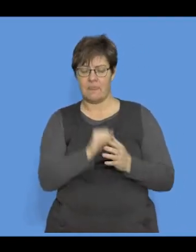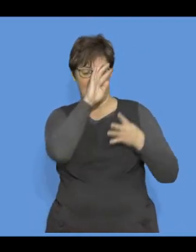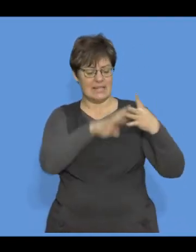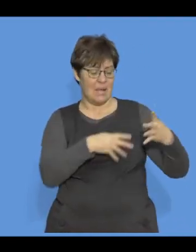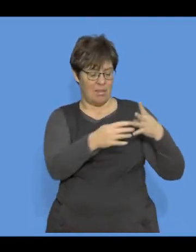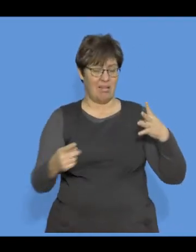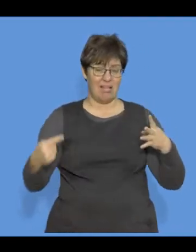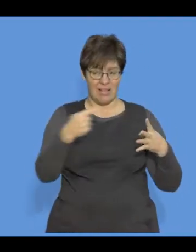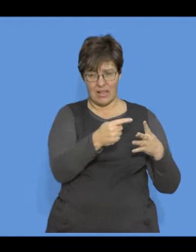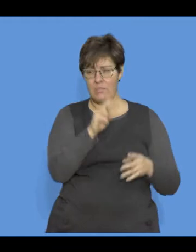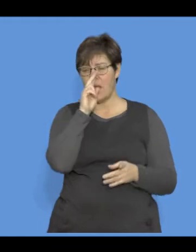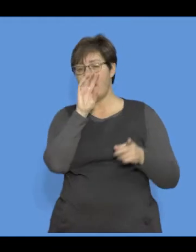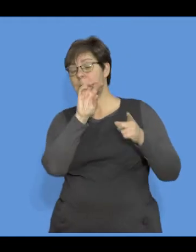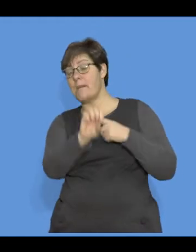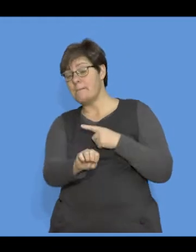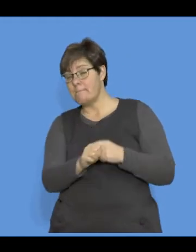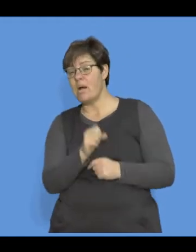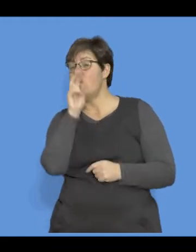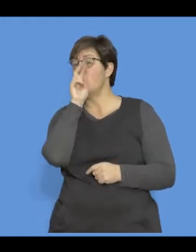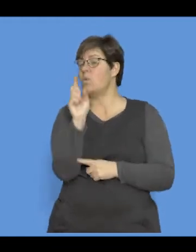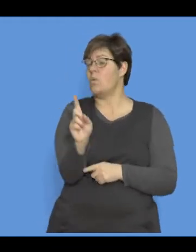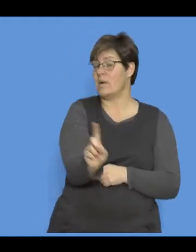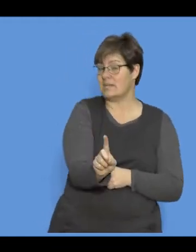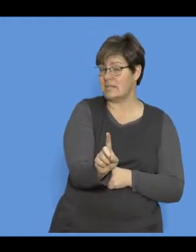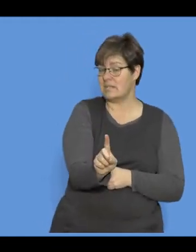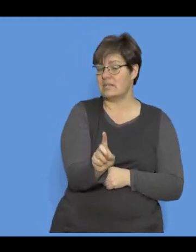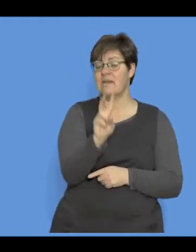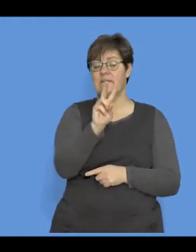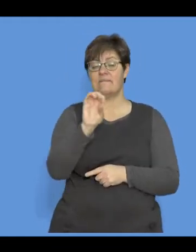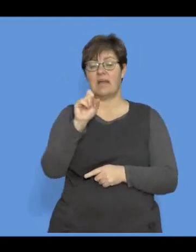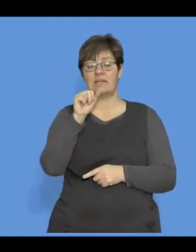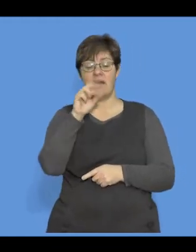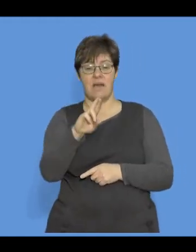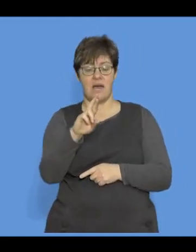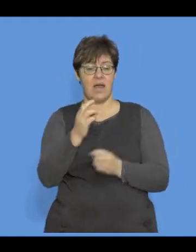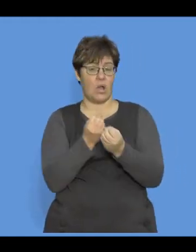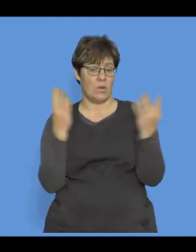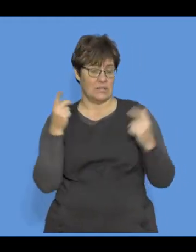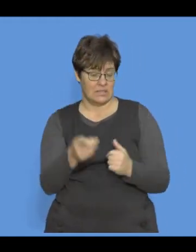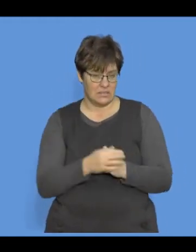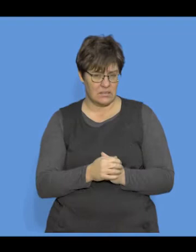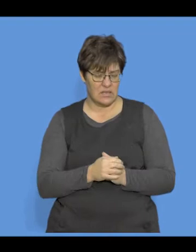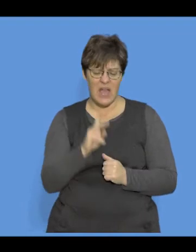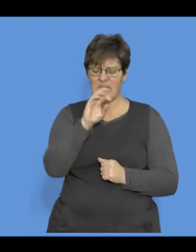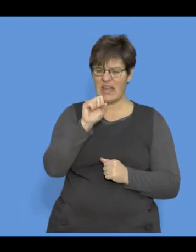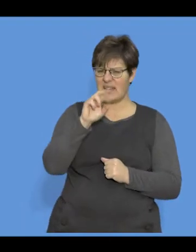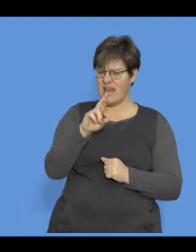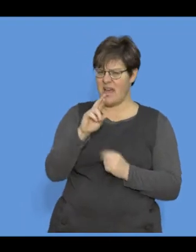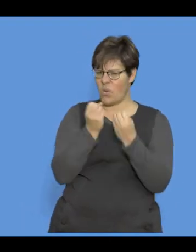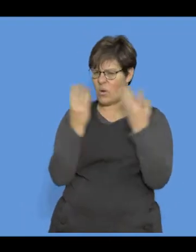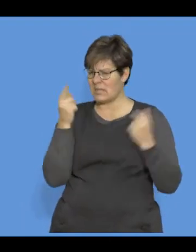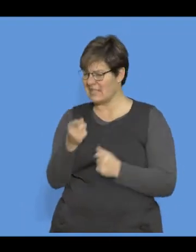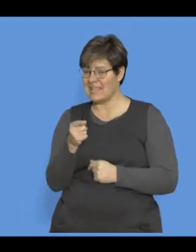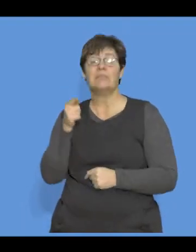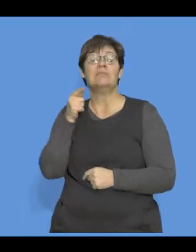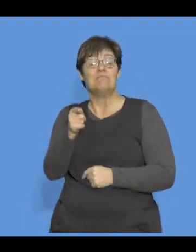and recognize that we're going to be looking at vector quantities. You might say to yourself, what are vector quantities? Those are things